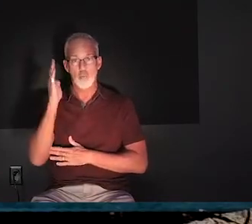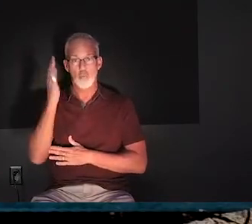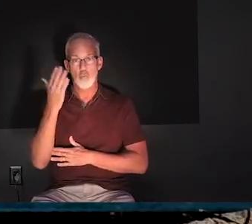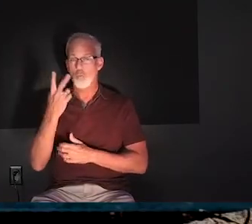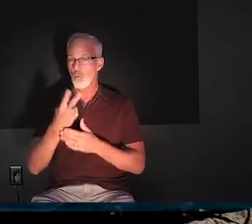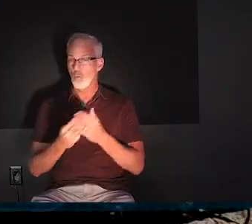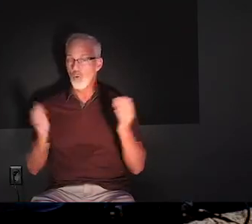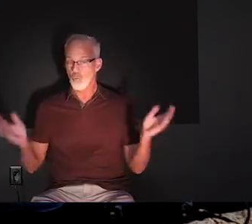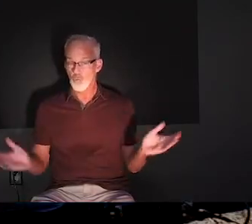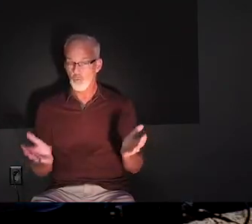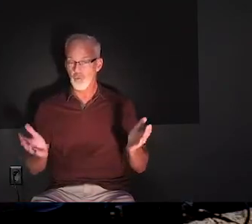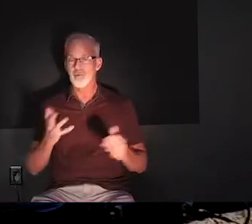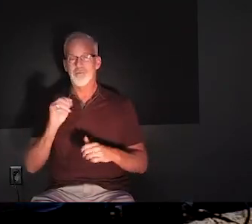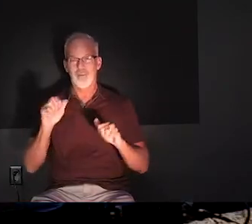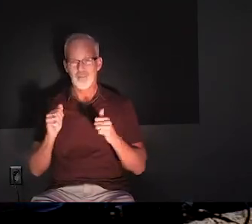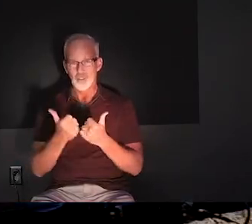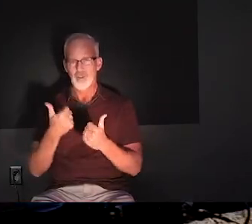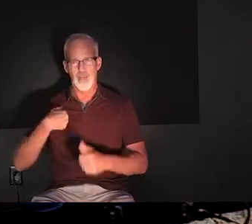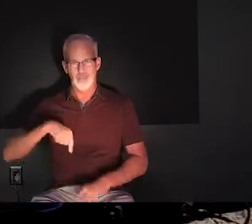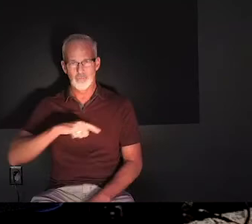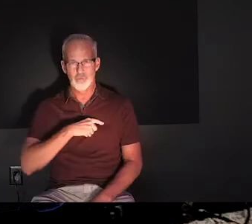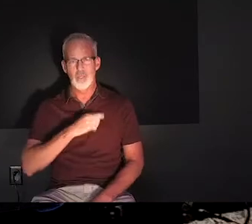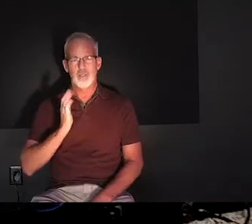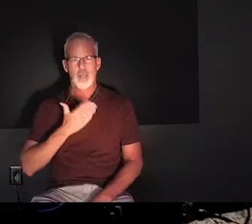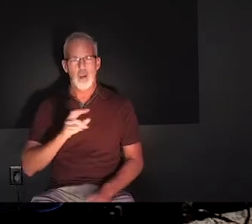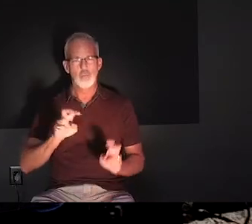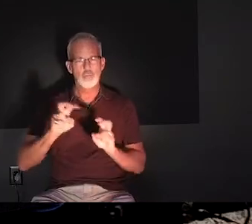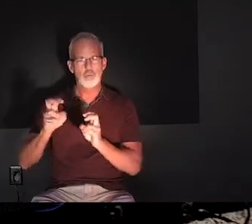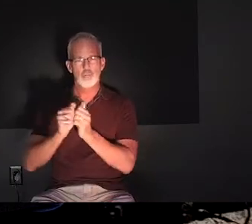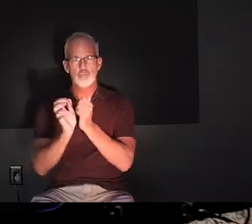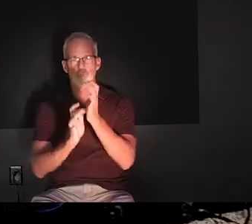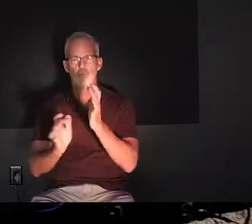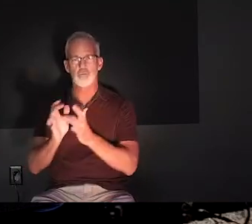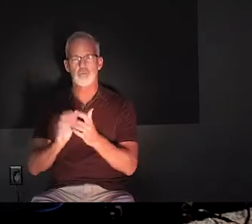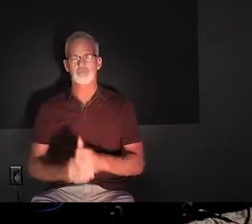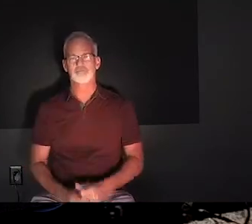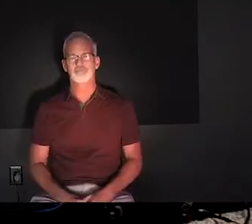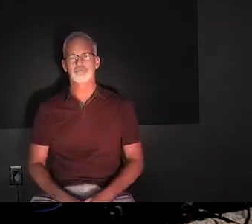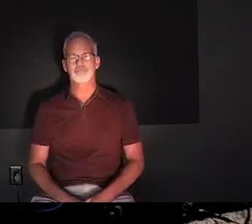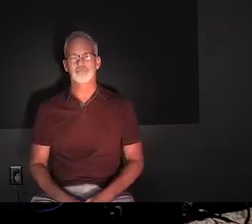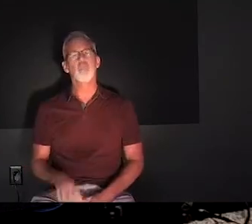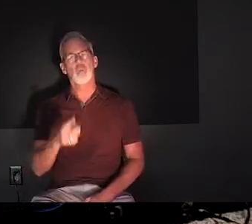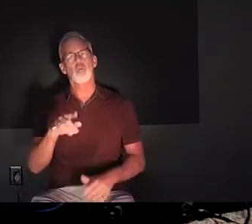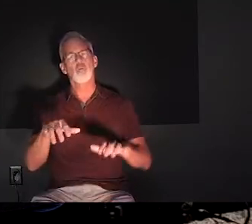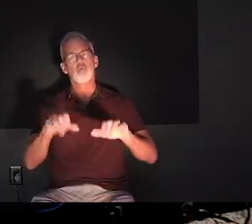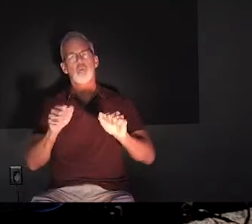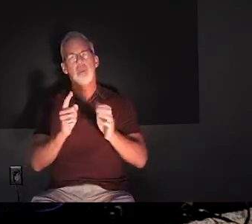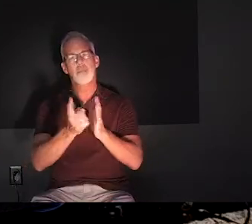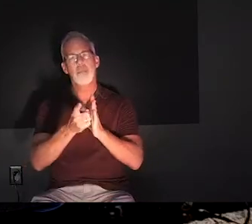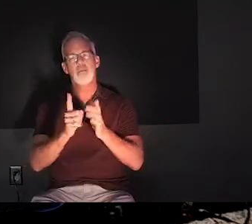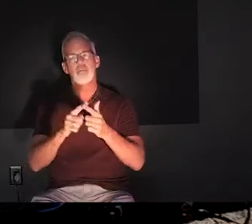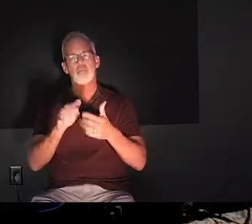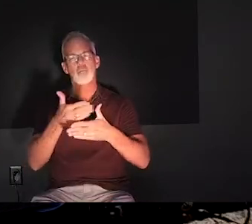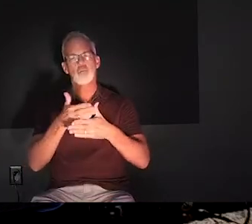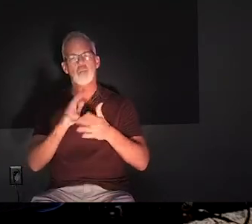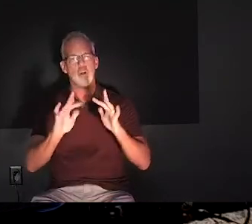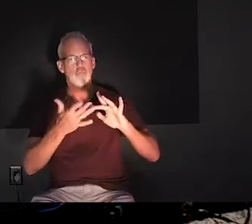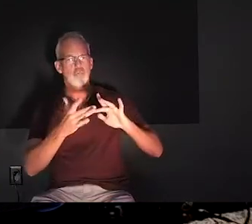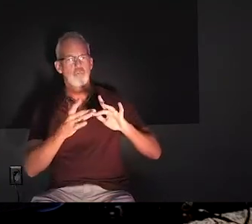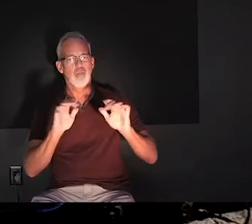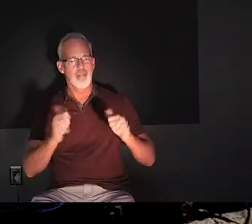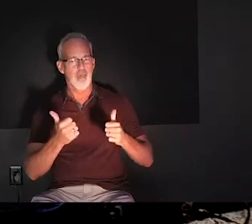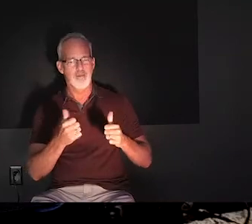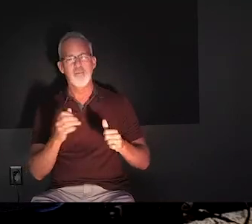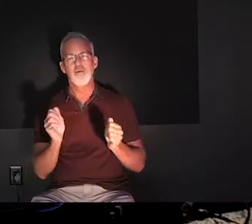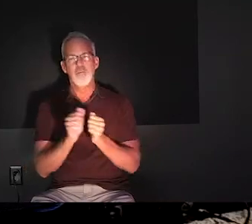both encourage us and challenge us in our journey with Jesus. Would you take just a minute and share this stream with a friend or